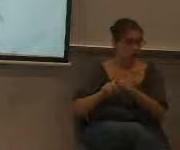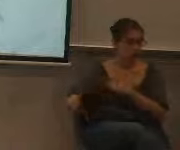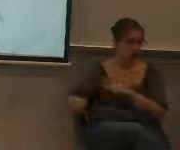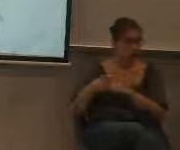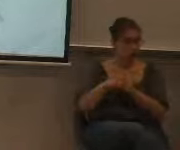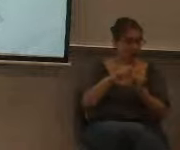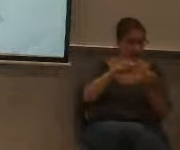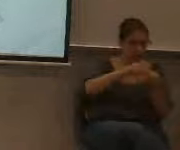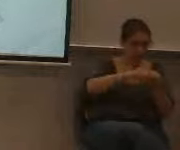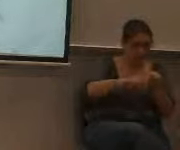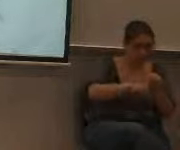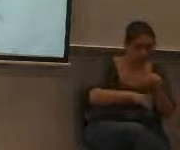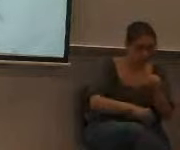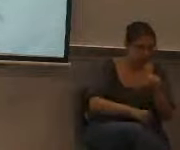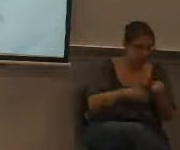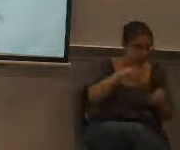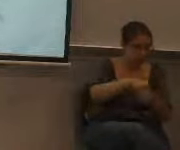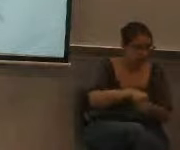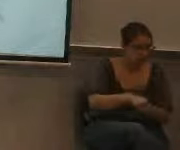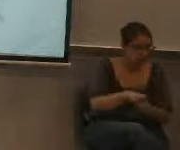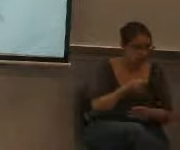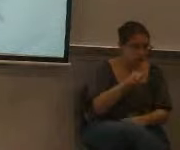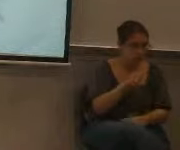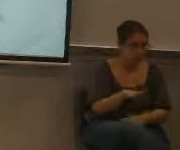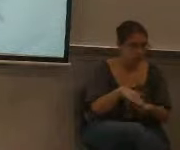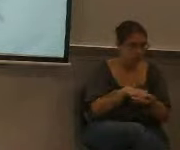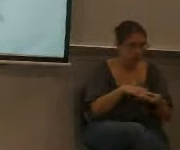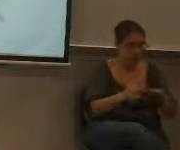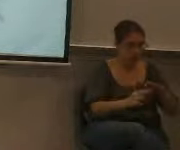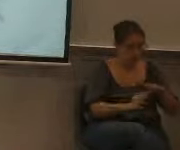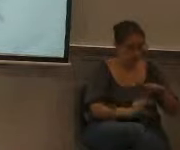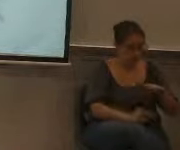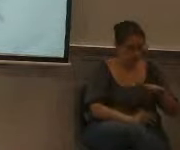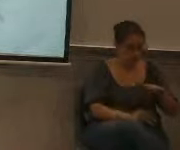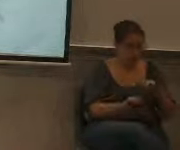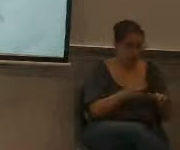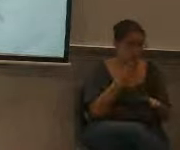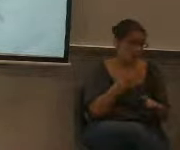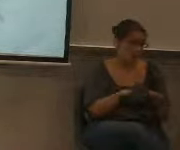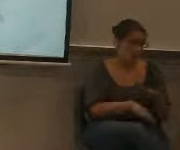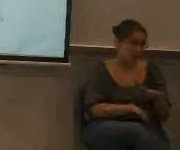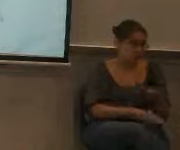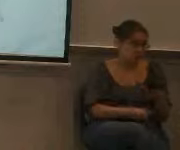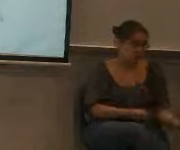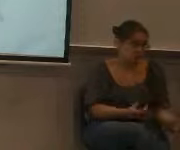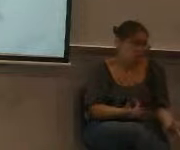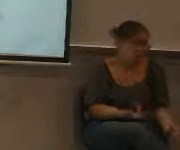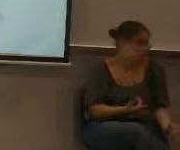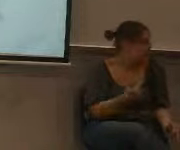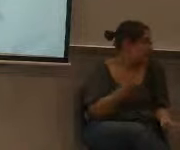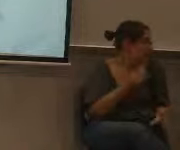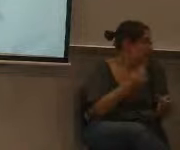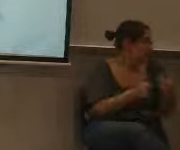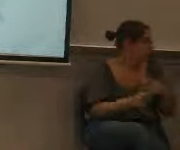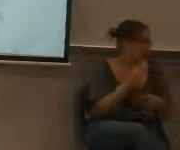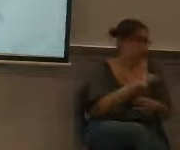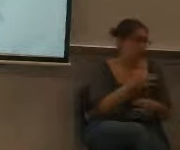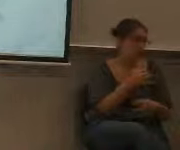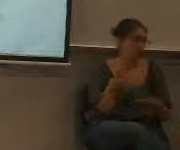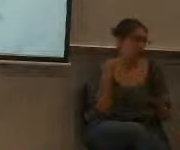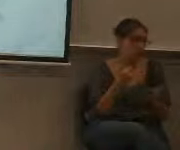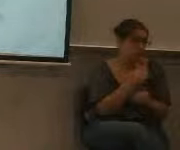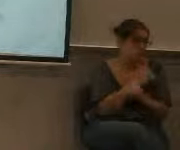down into the subsurface and did well there. So, there's a trade-off. There's almost